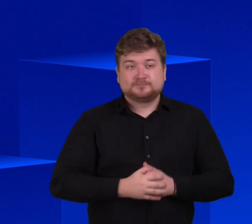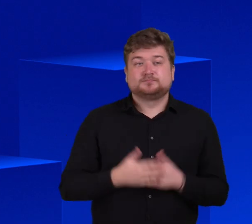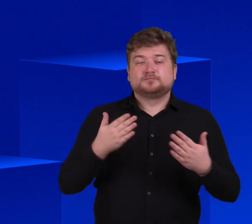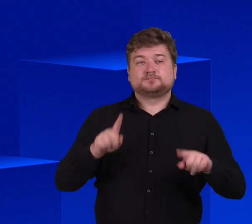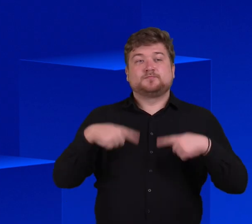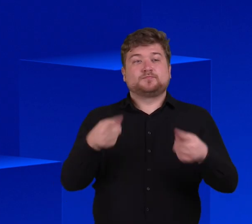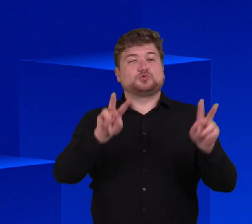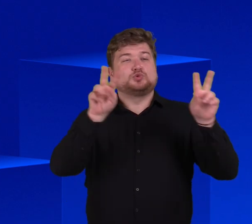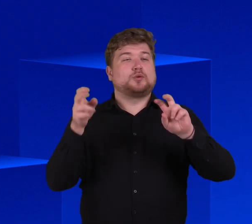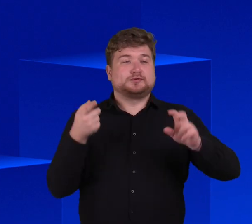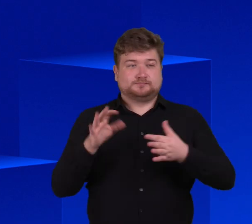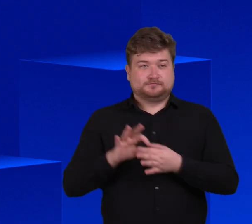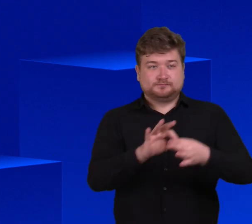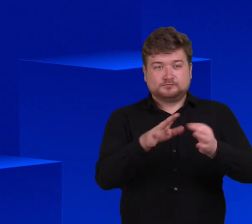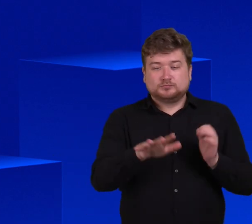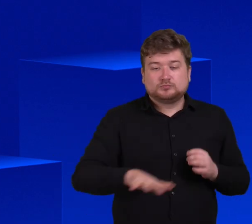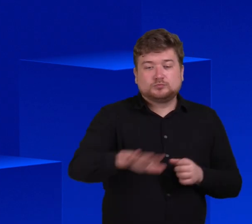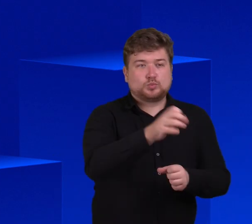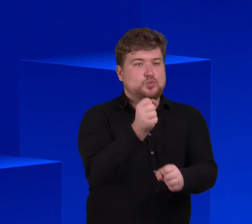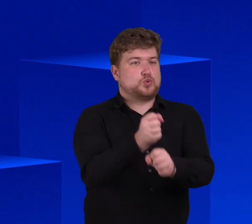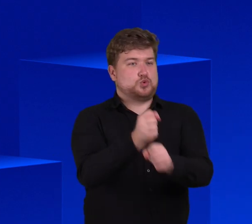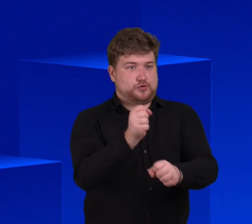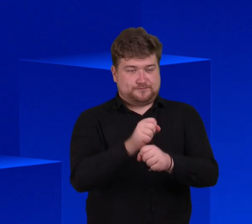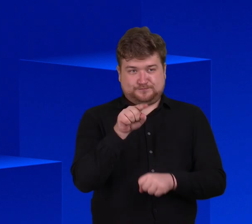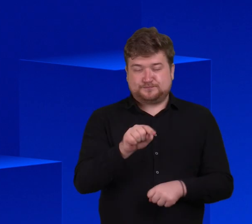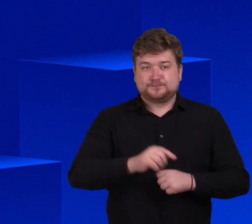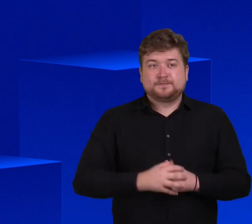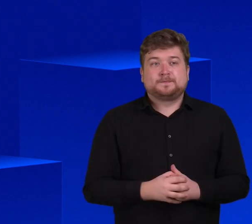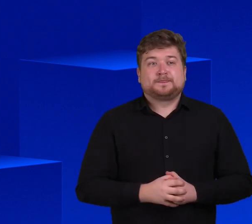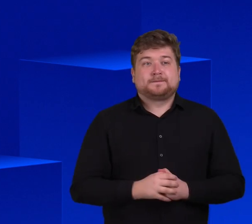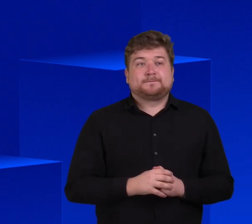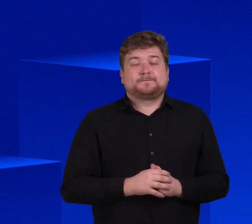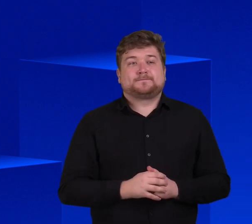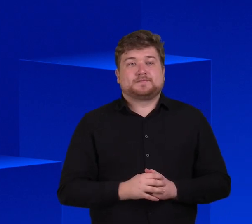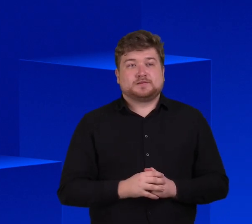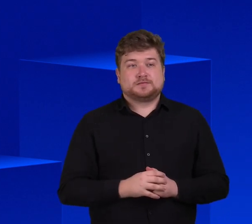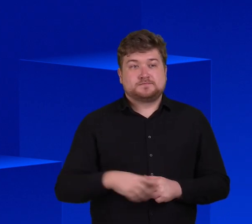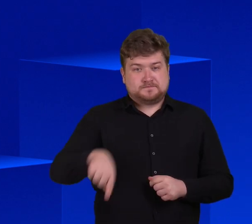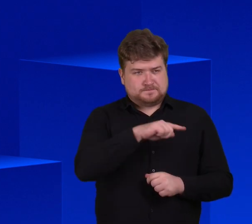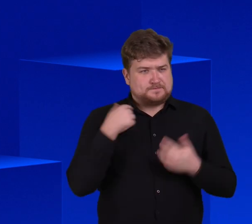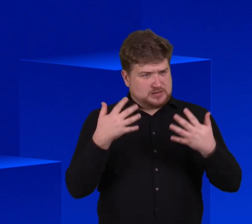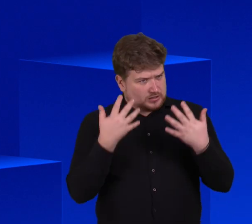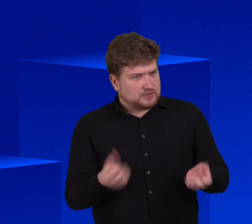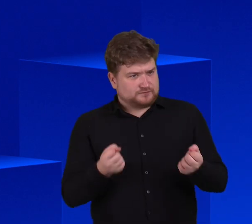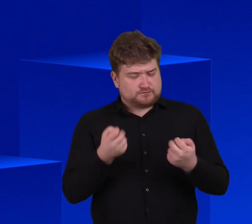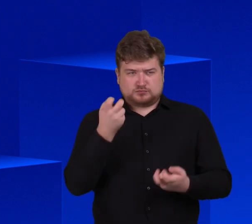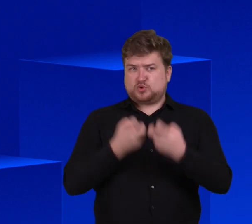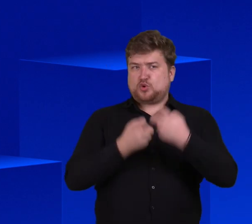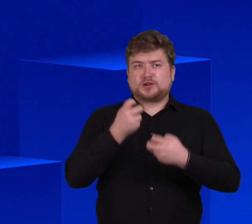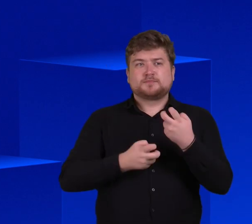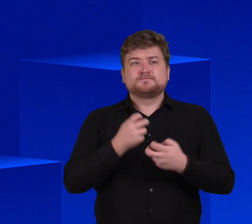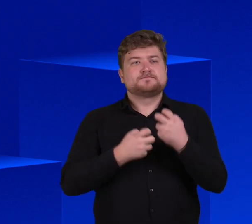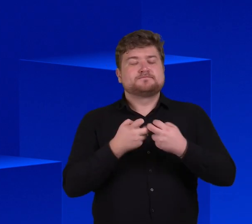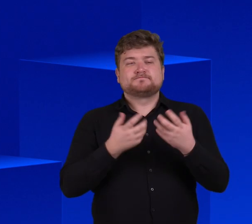force shrinkage. They are driven by some specific socio-economic factor. And, well, there is a